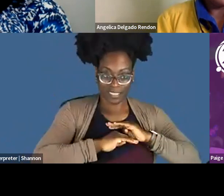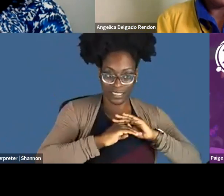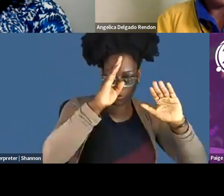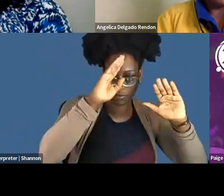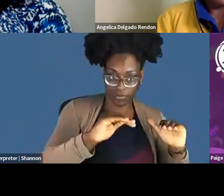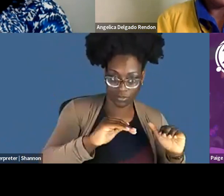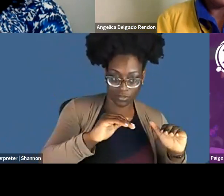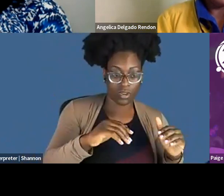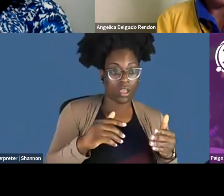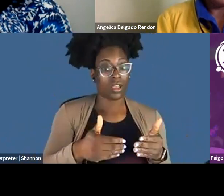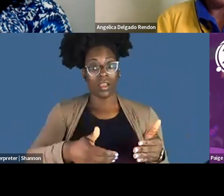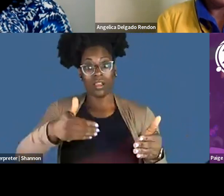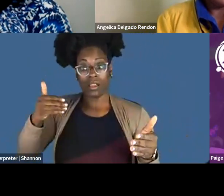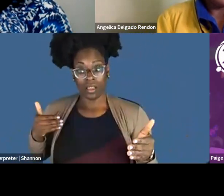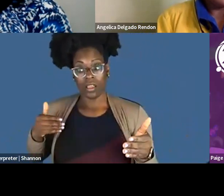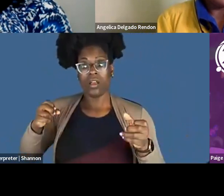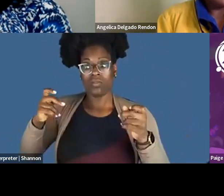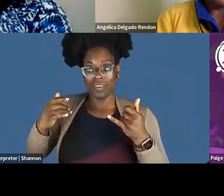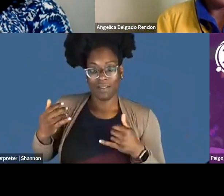that the community organization,